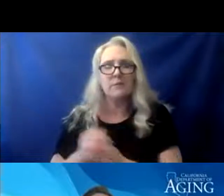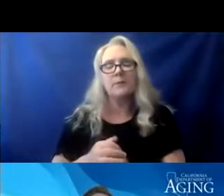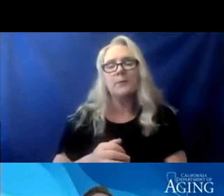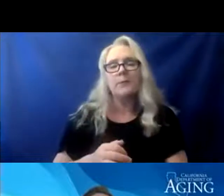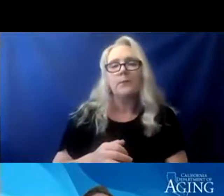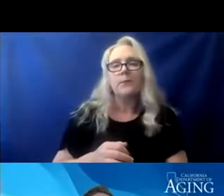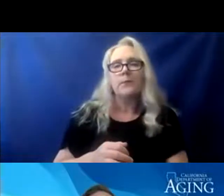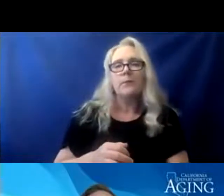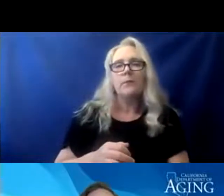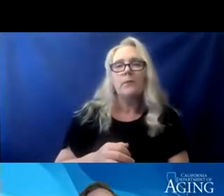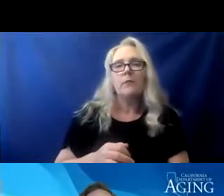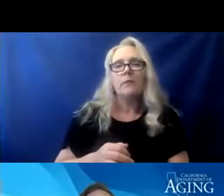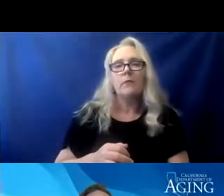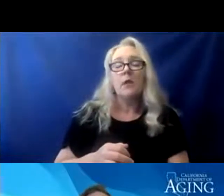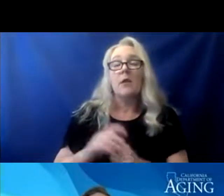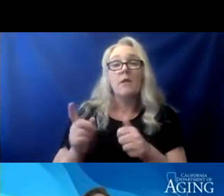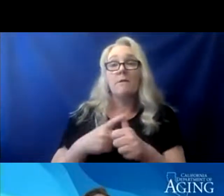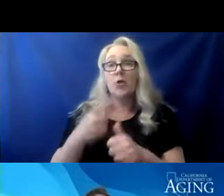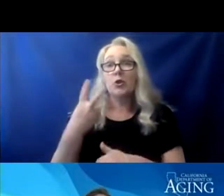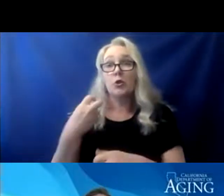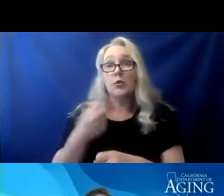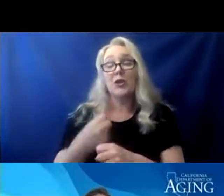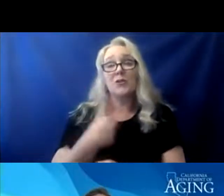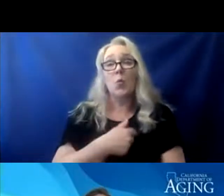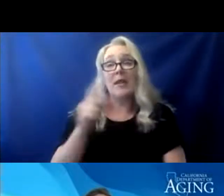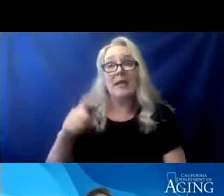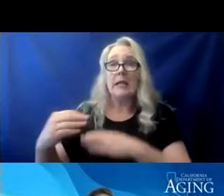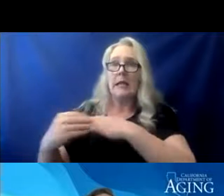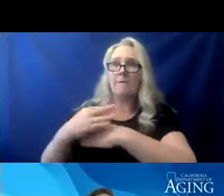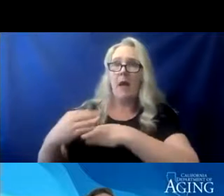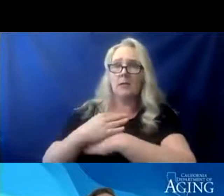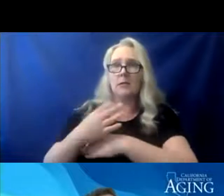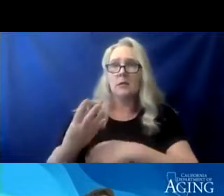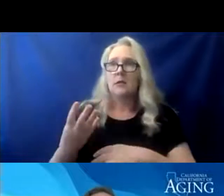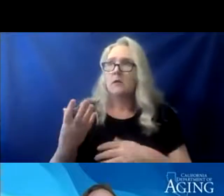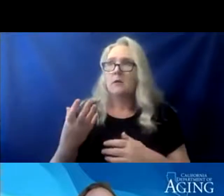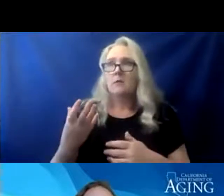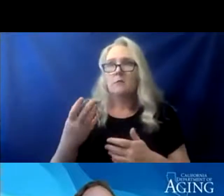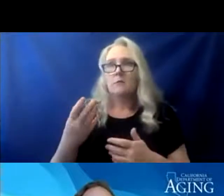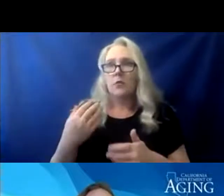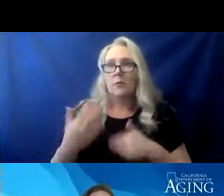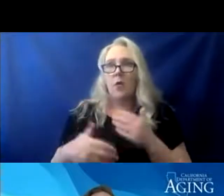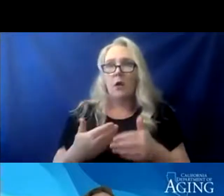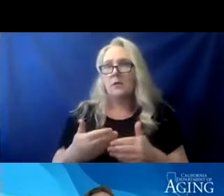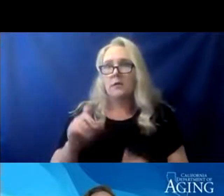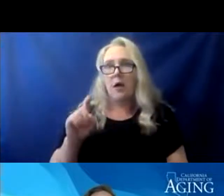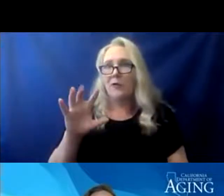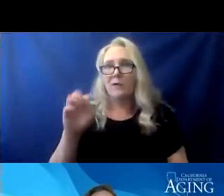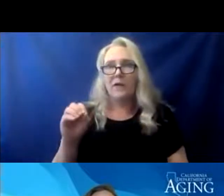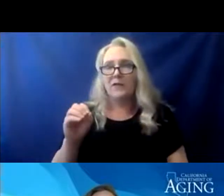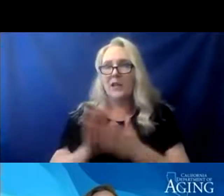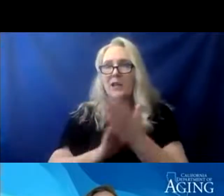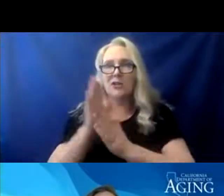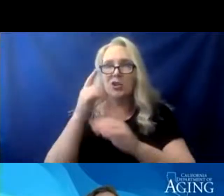on is this first 2 years. We tried this process of 150 initiatives and executing those